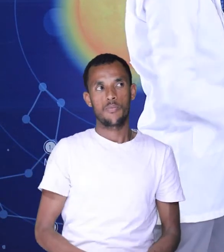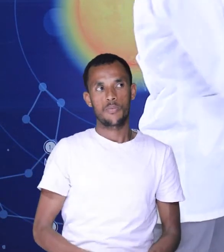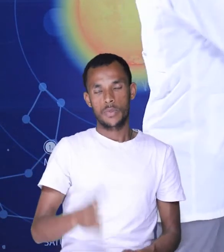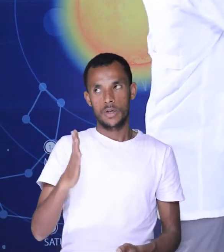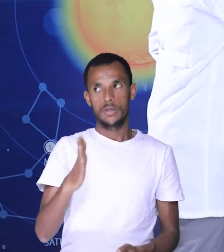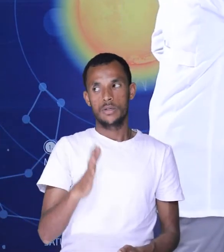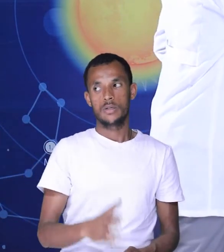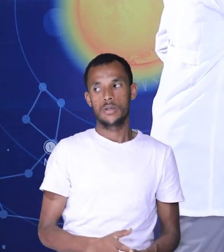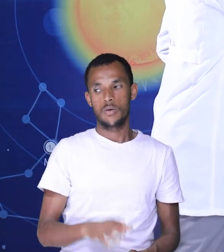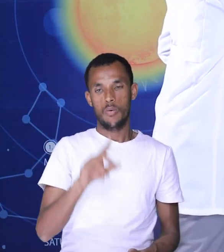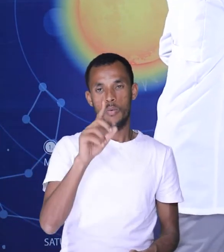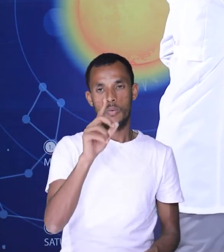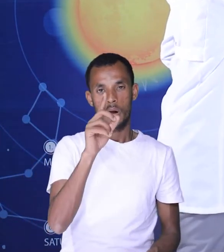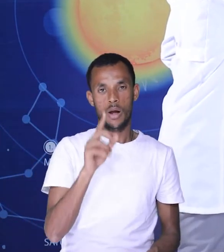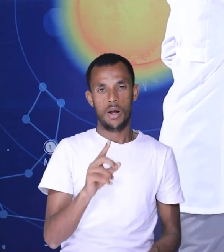side, or one